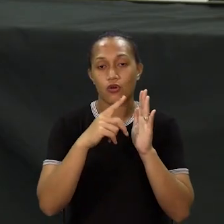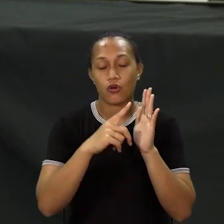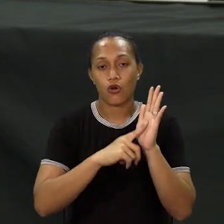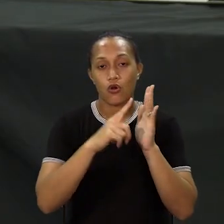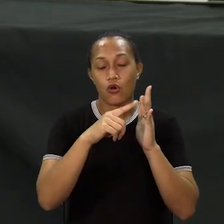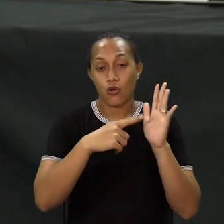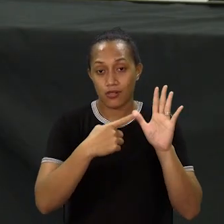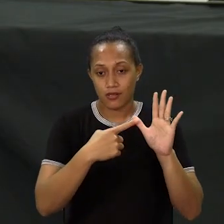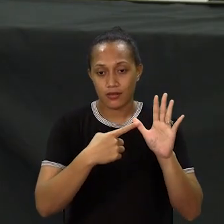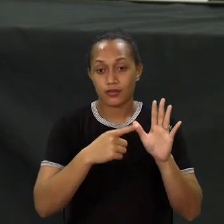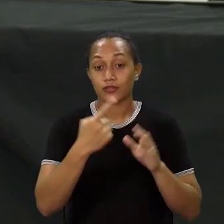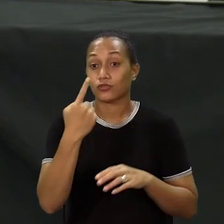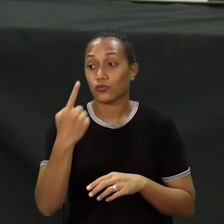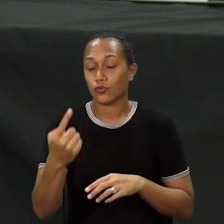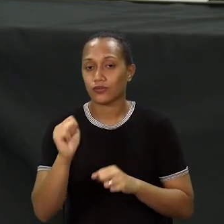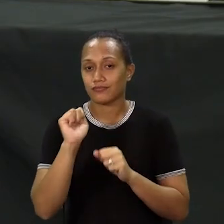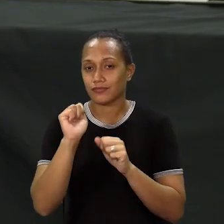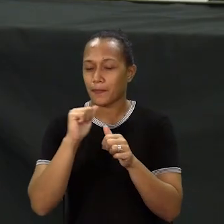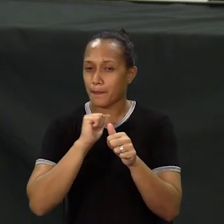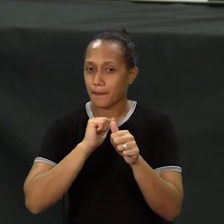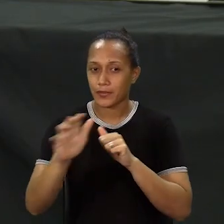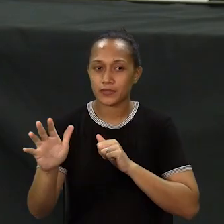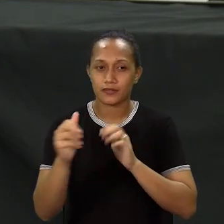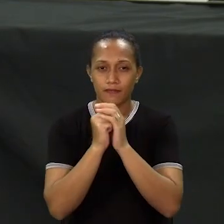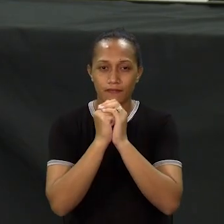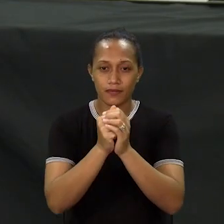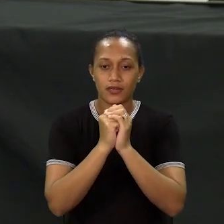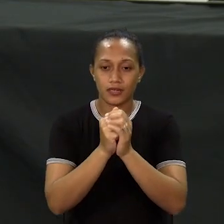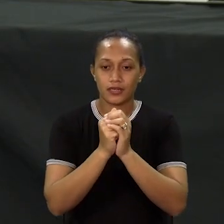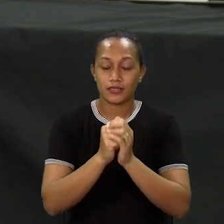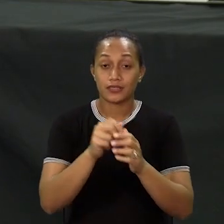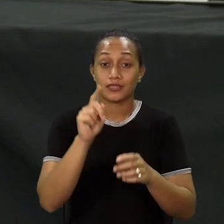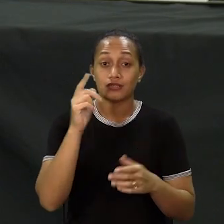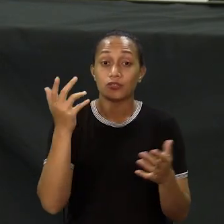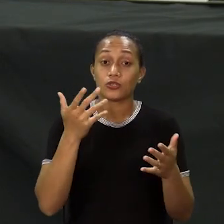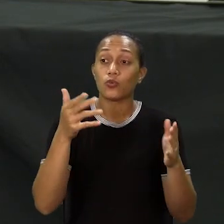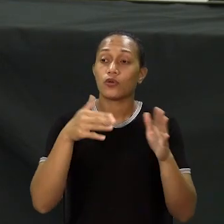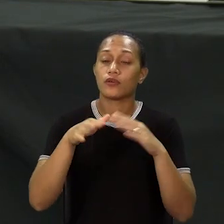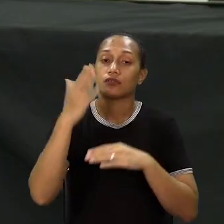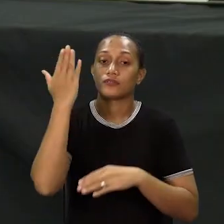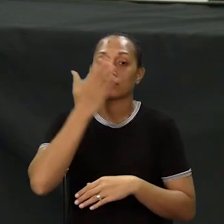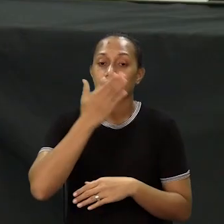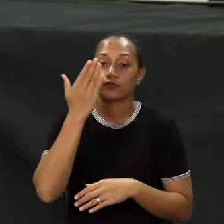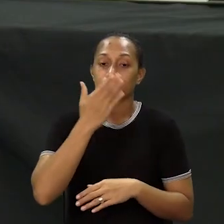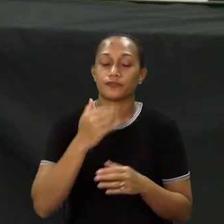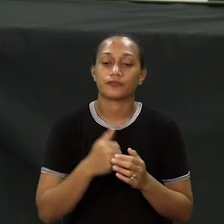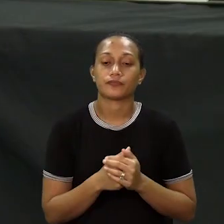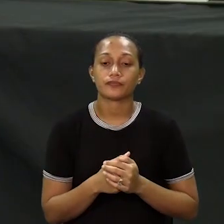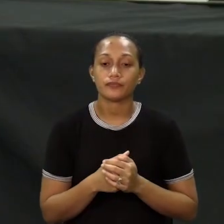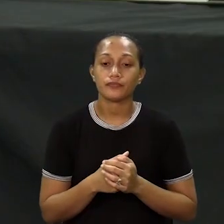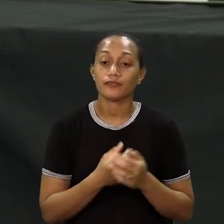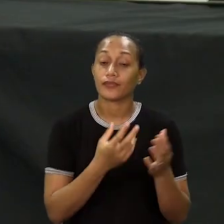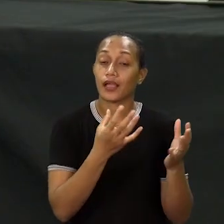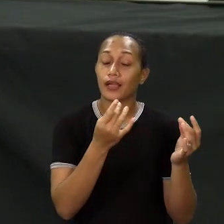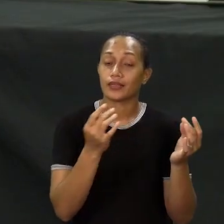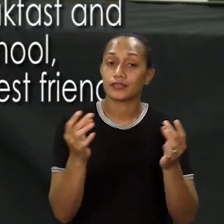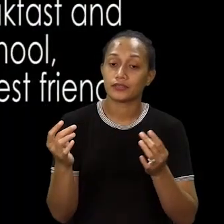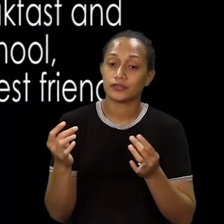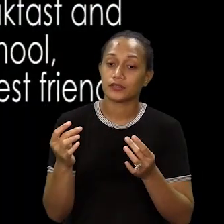my friend Lola. Lola is one of my best friends at school.